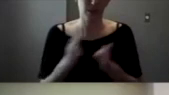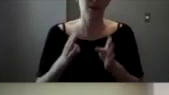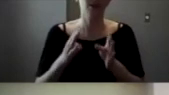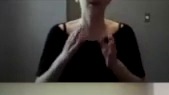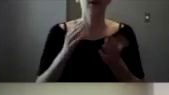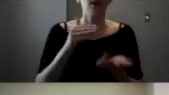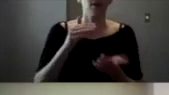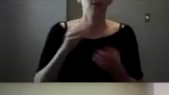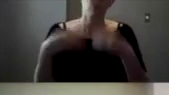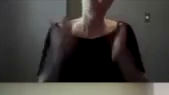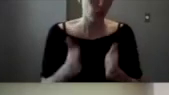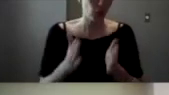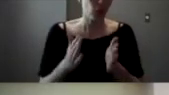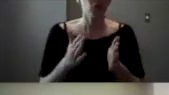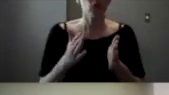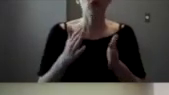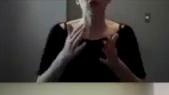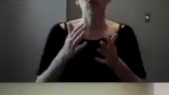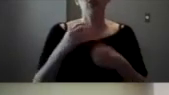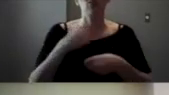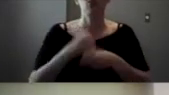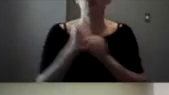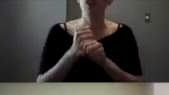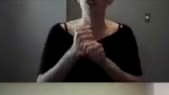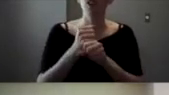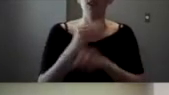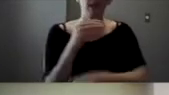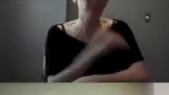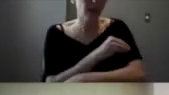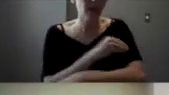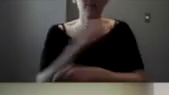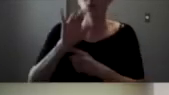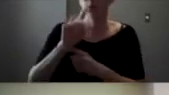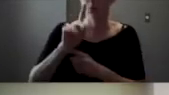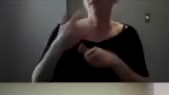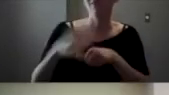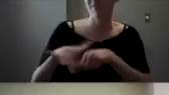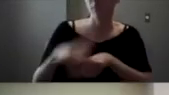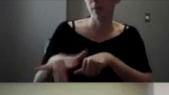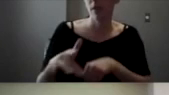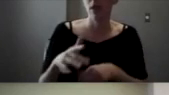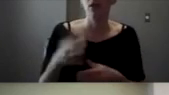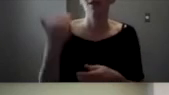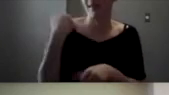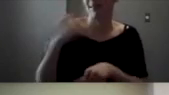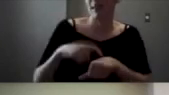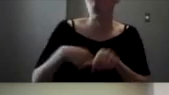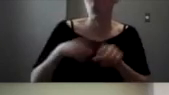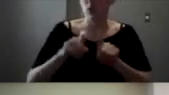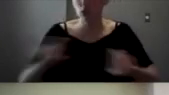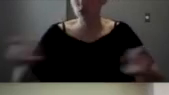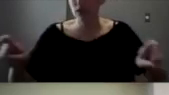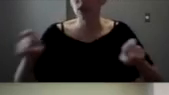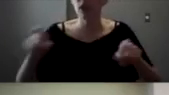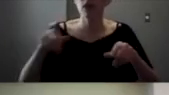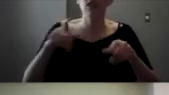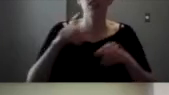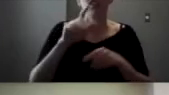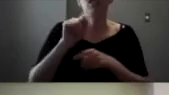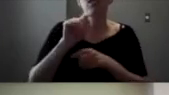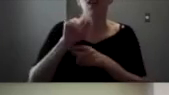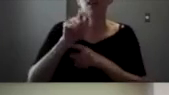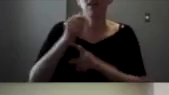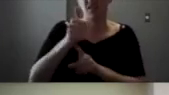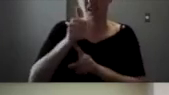implants available. The last time we surveyed that, again, with the Title X audience, is at about 60% of Title